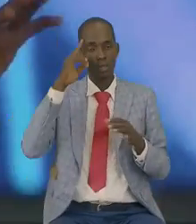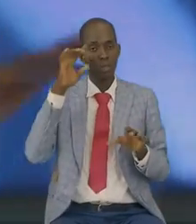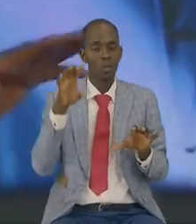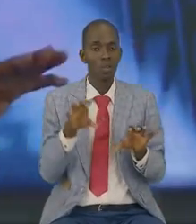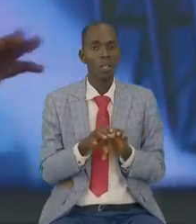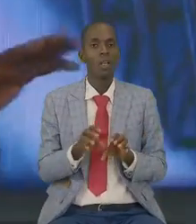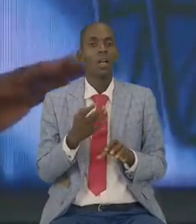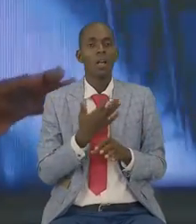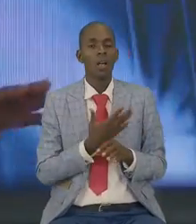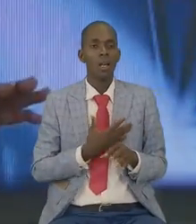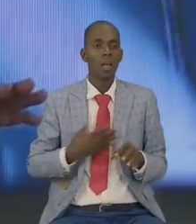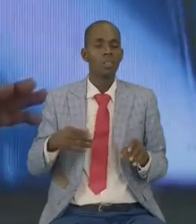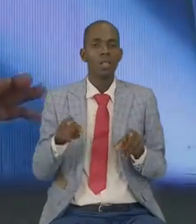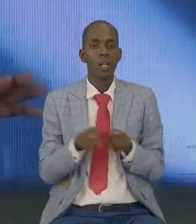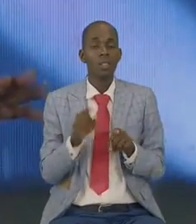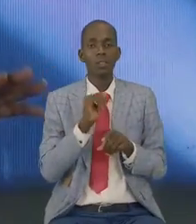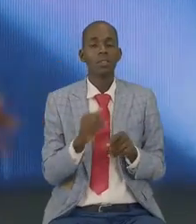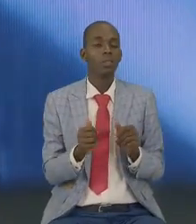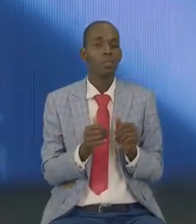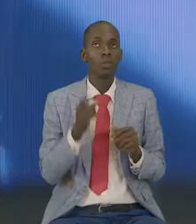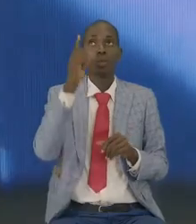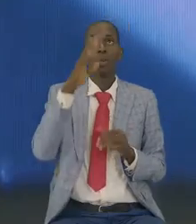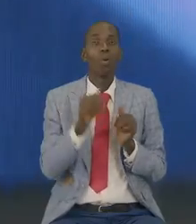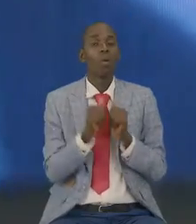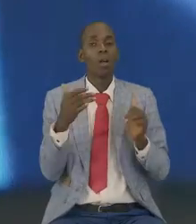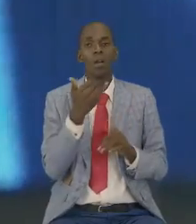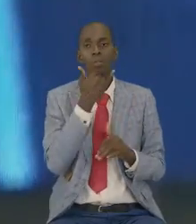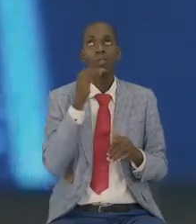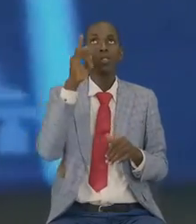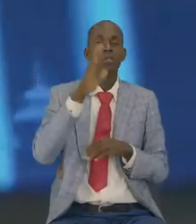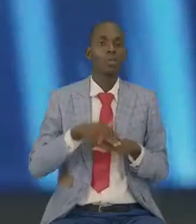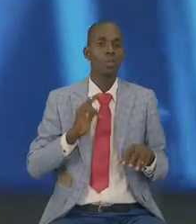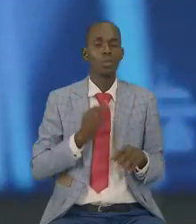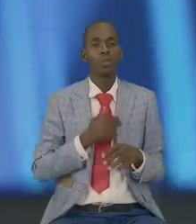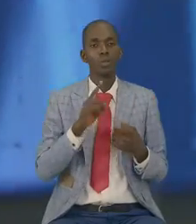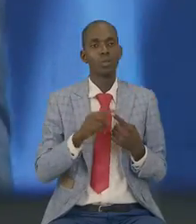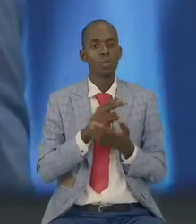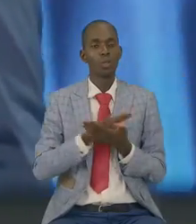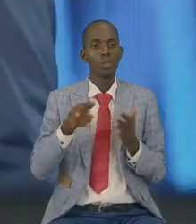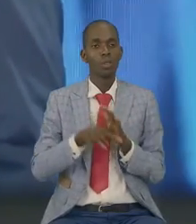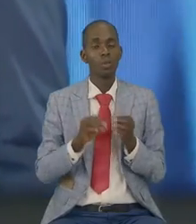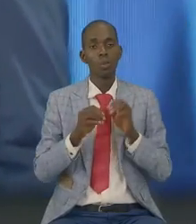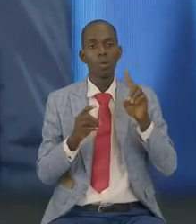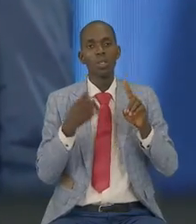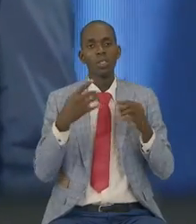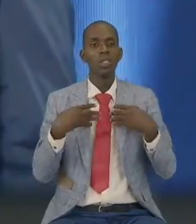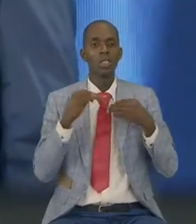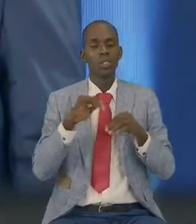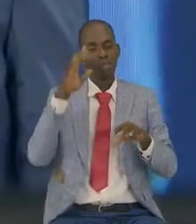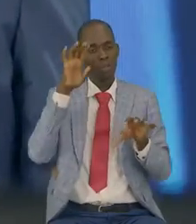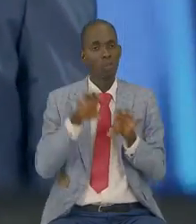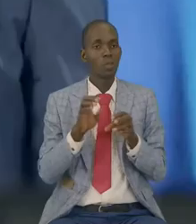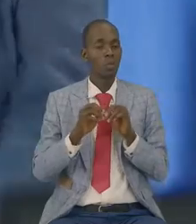the faultless God. He calls us to holiness. Number one is the healing covenant. Number